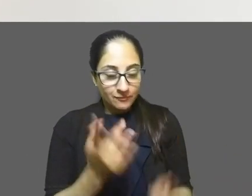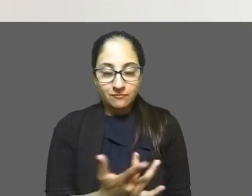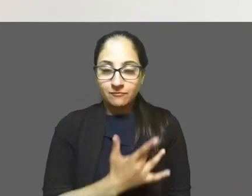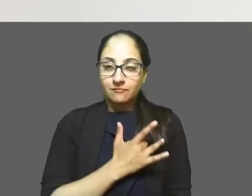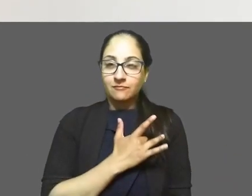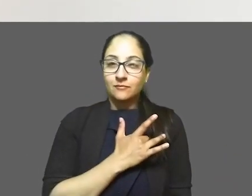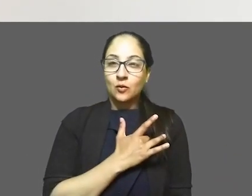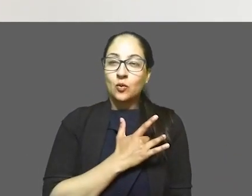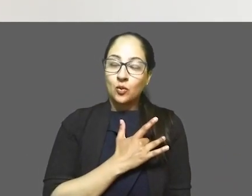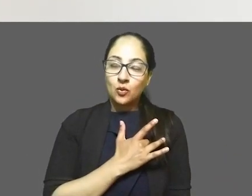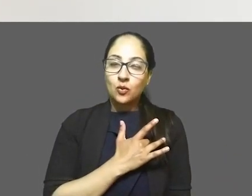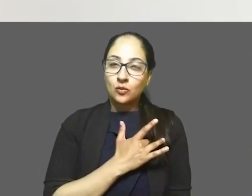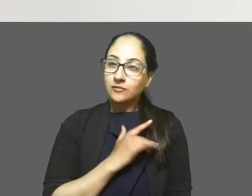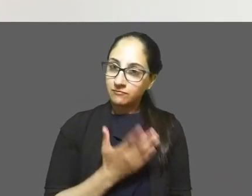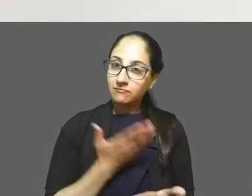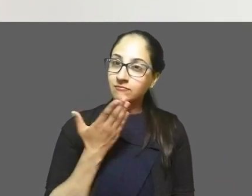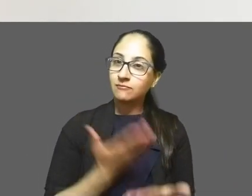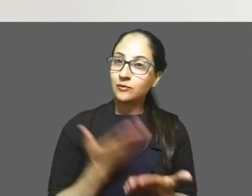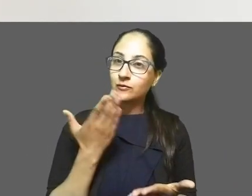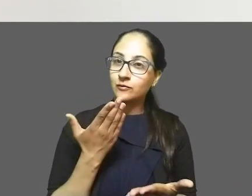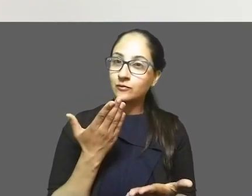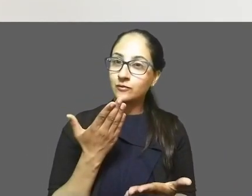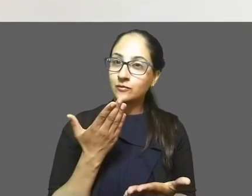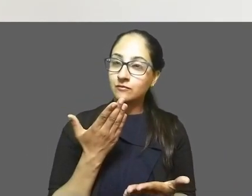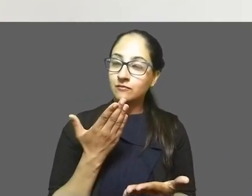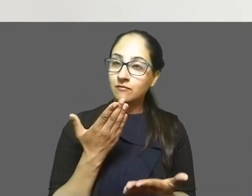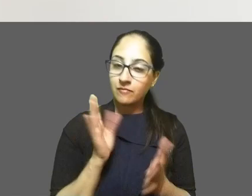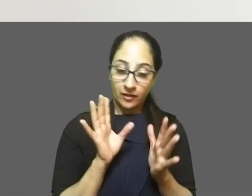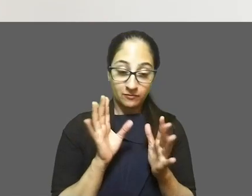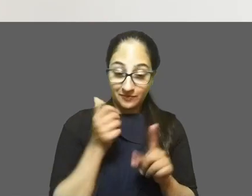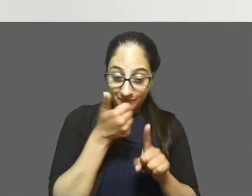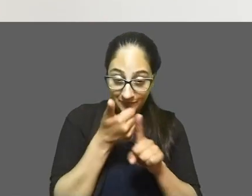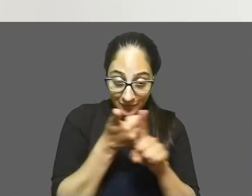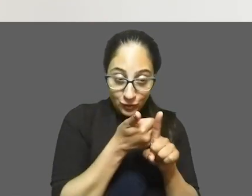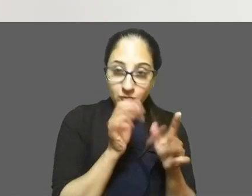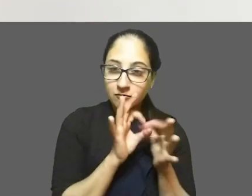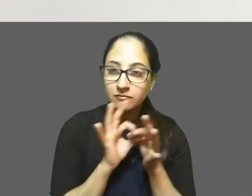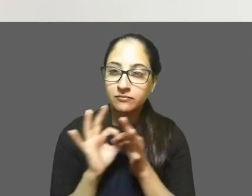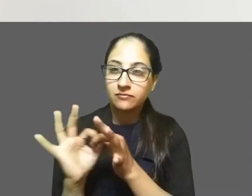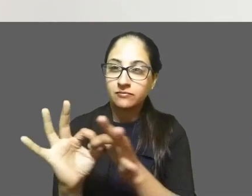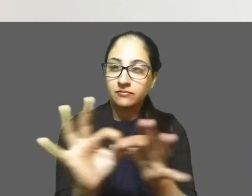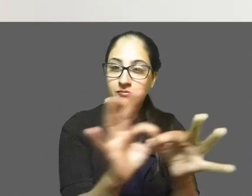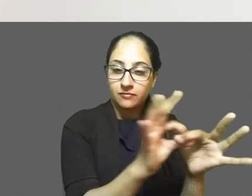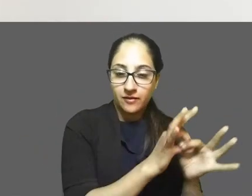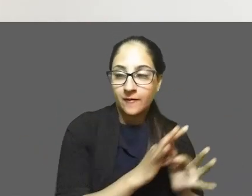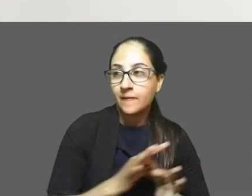heartwarming as it reinforces the undying bond that connects us